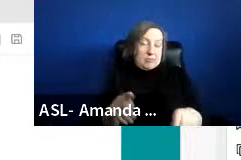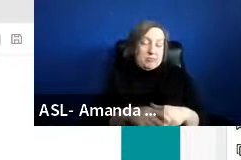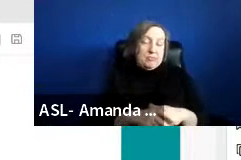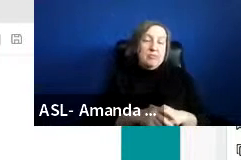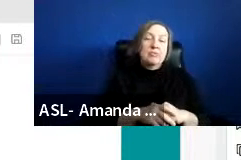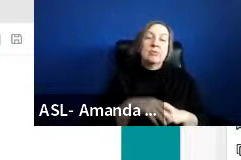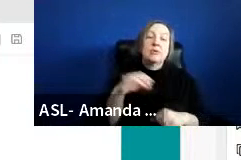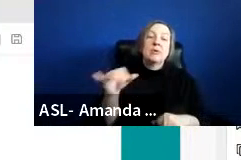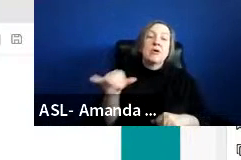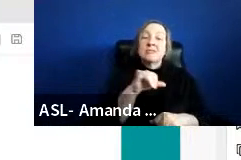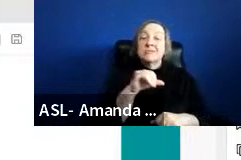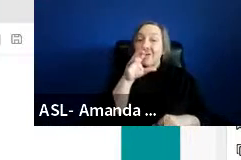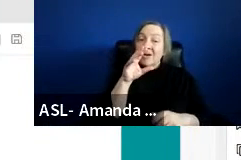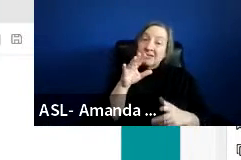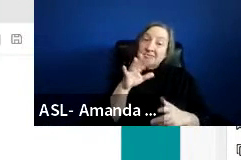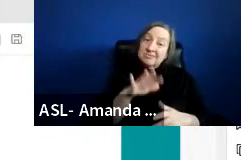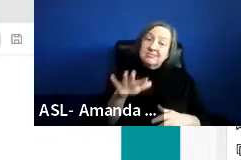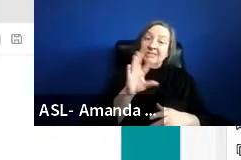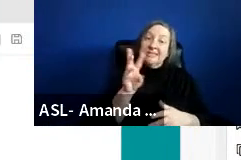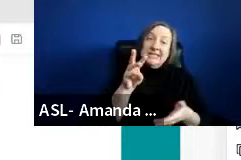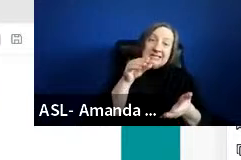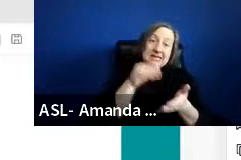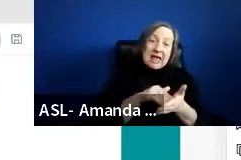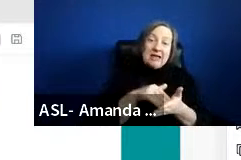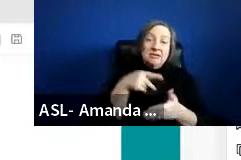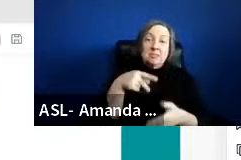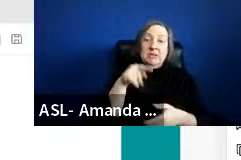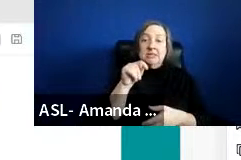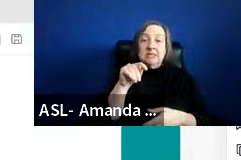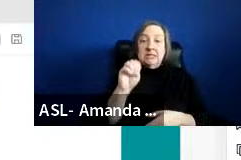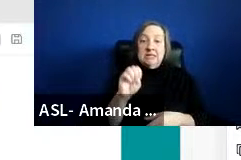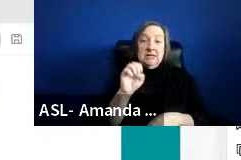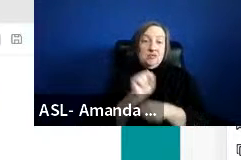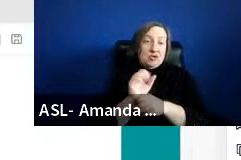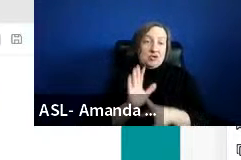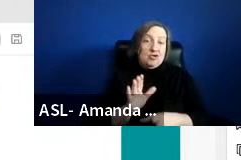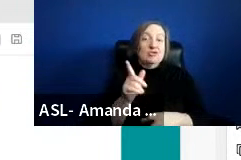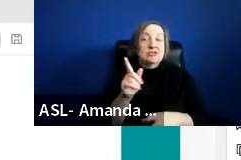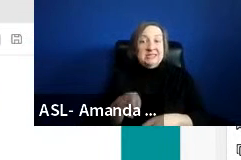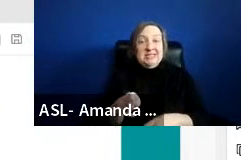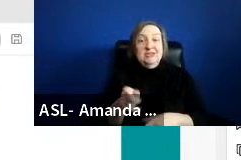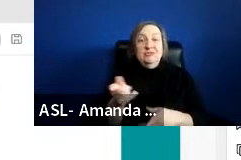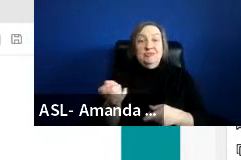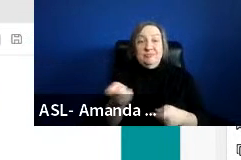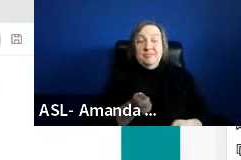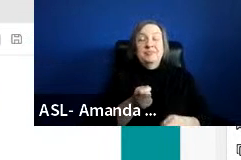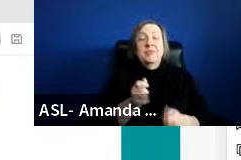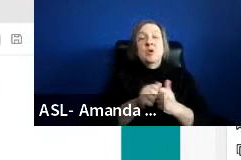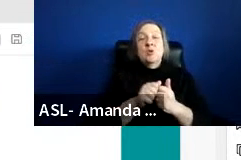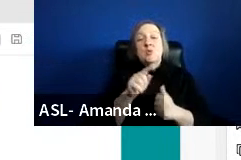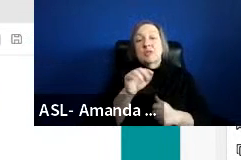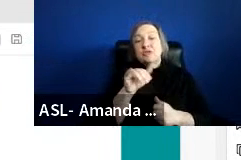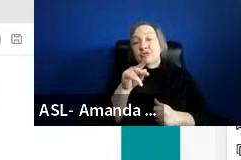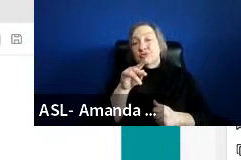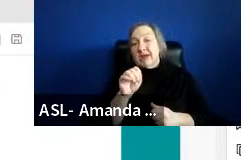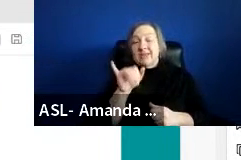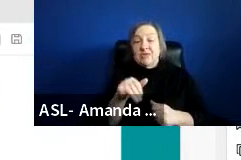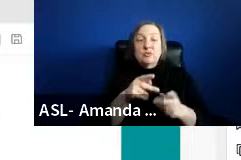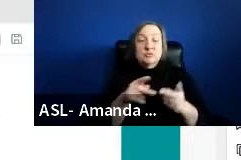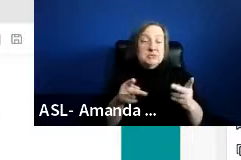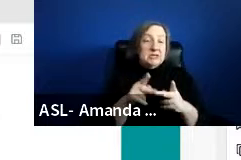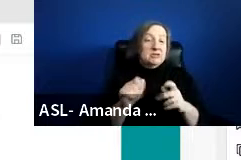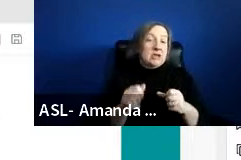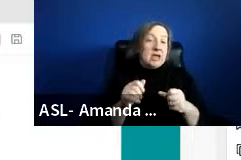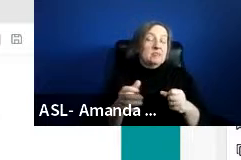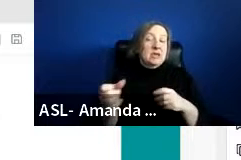an estimate nearly 6,000 PTE workers will be needed. As with the trades, these positions may be filled by a